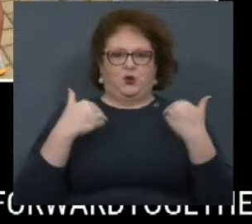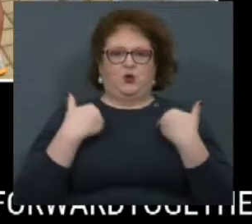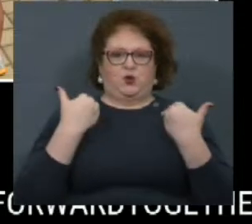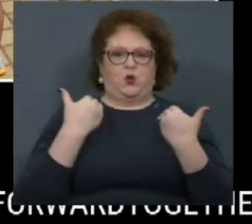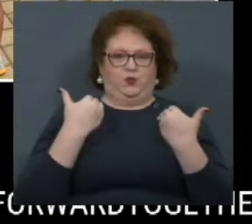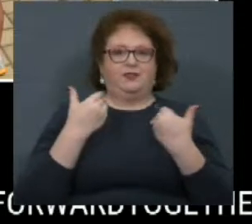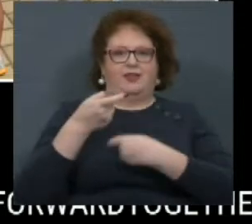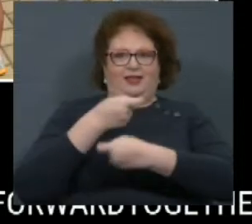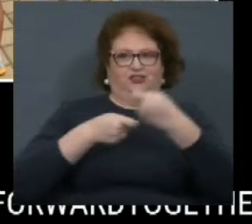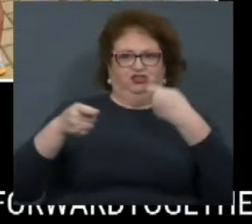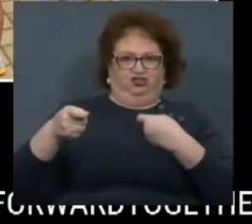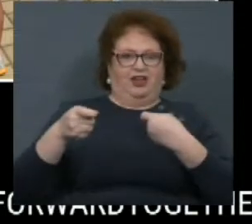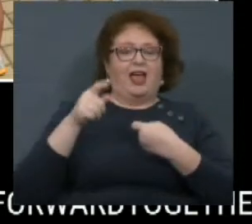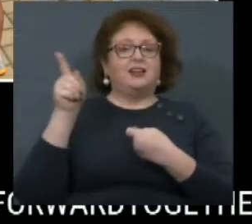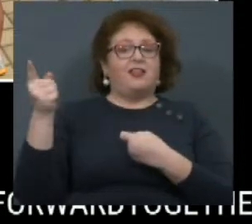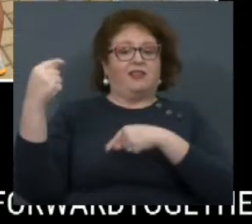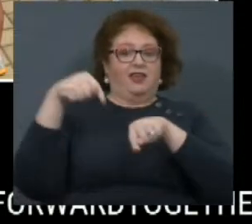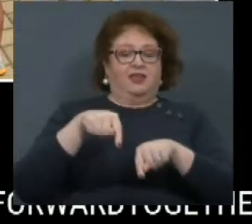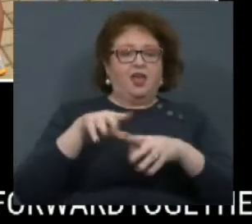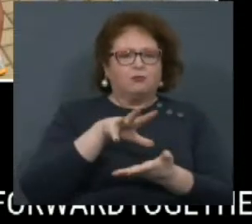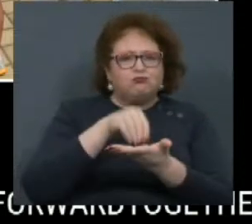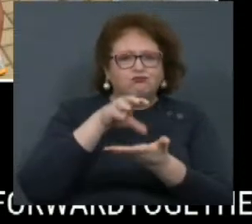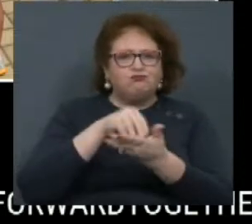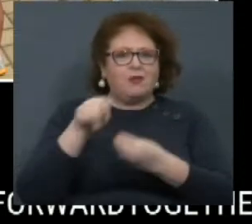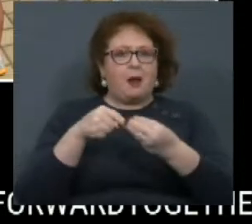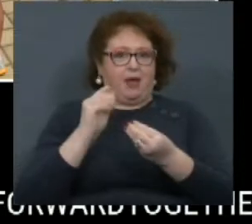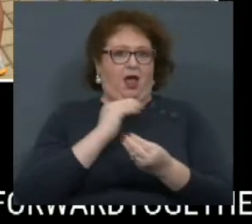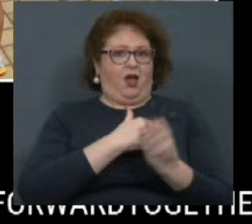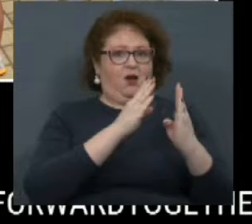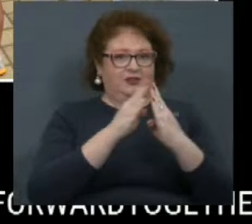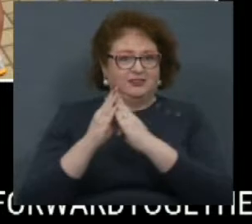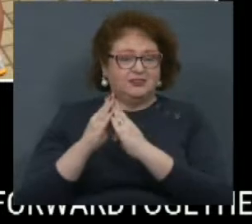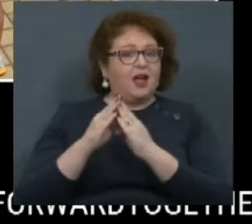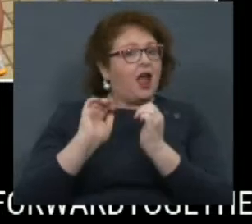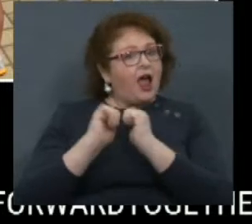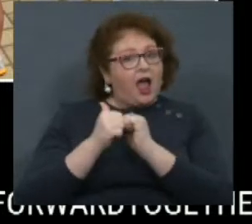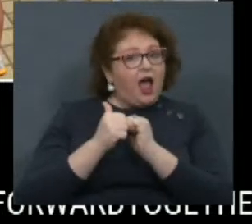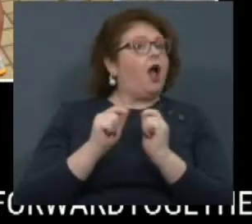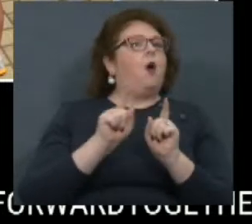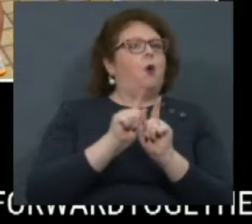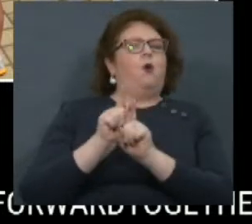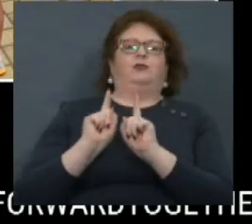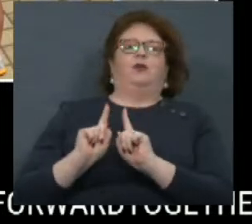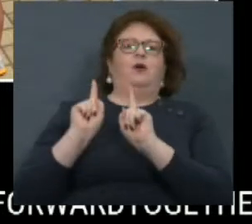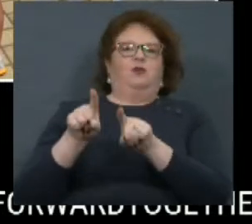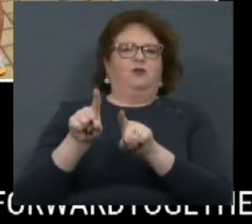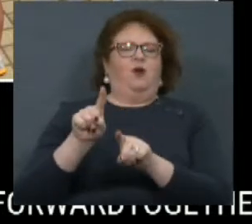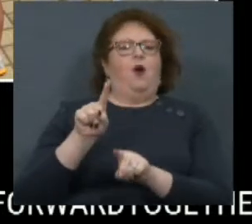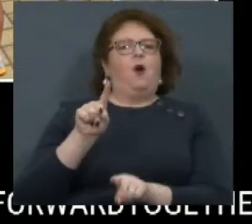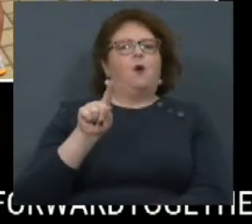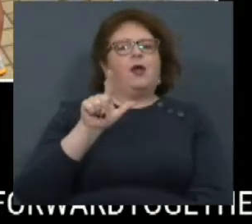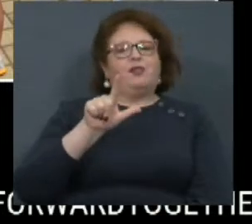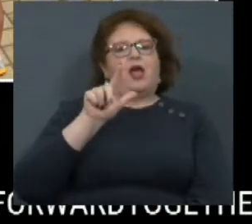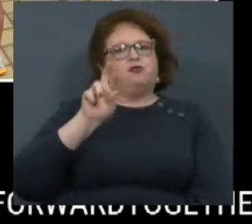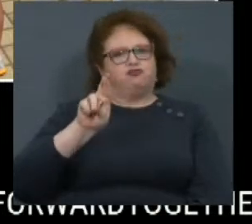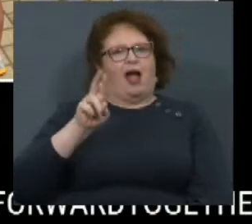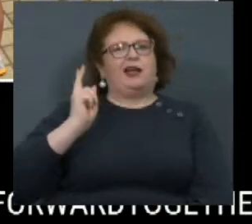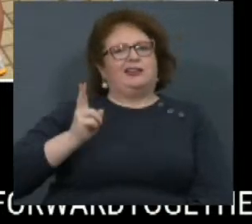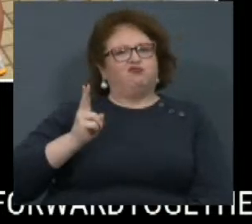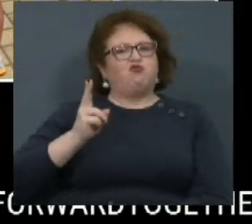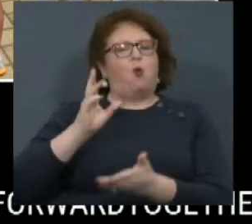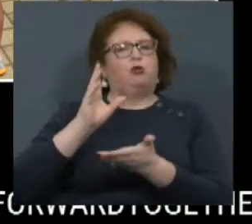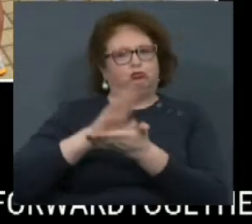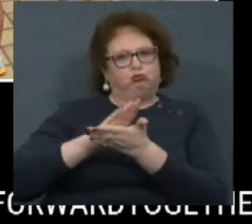by hosting and going to our historic Little Rock school, our Central High, and other landmarks. They